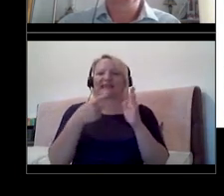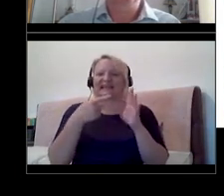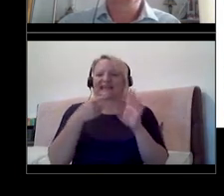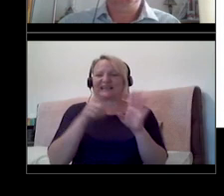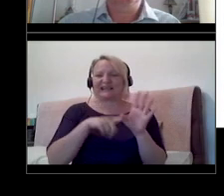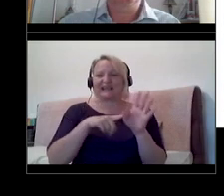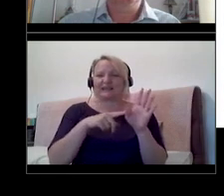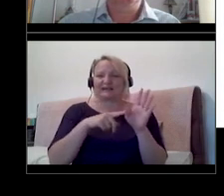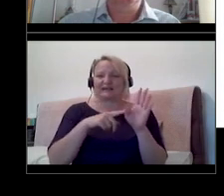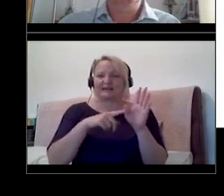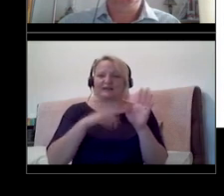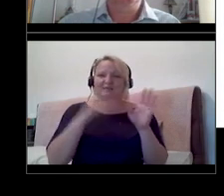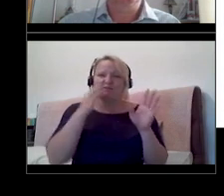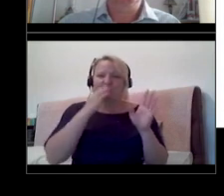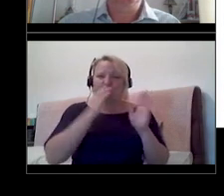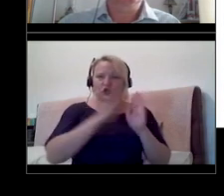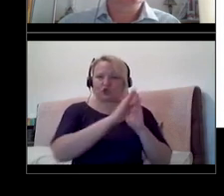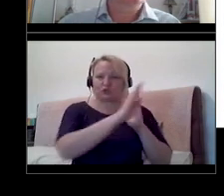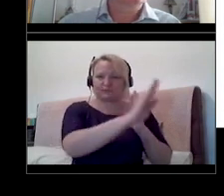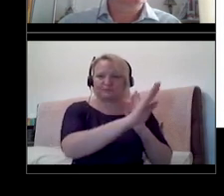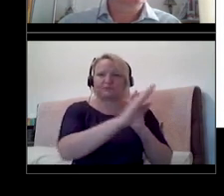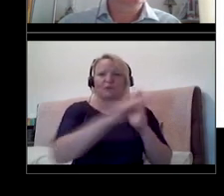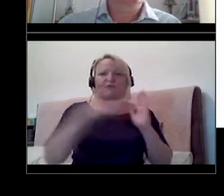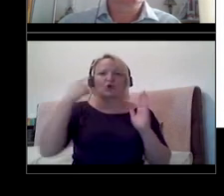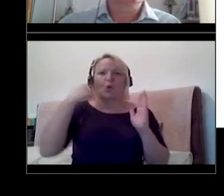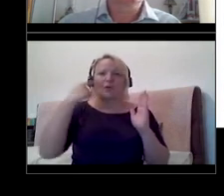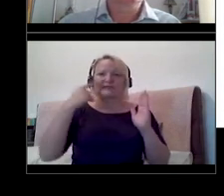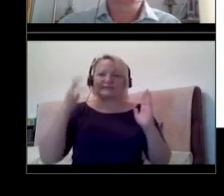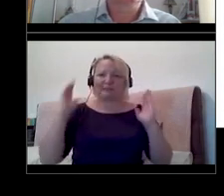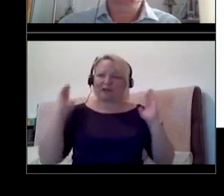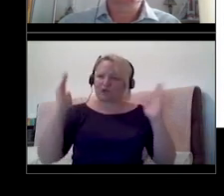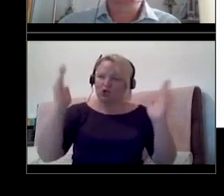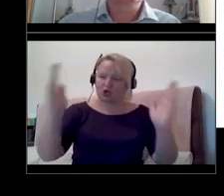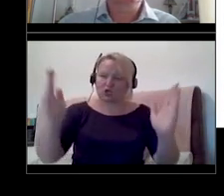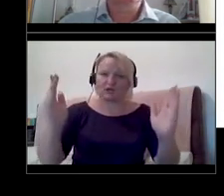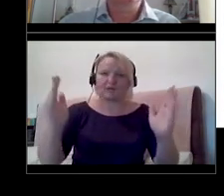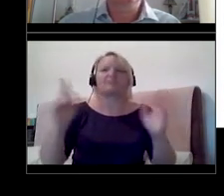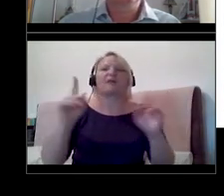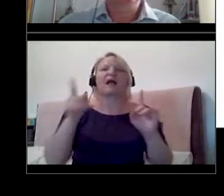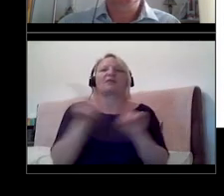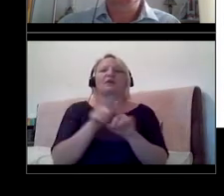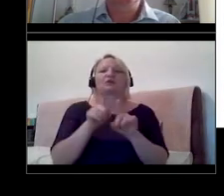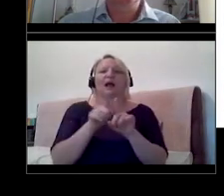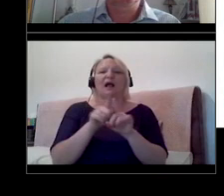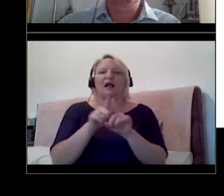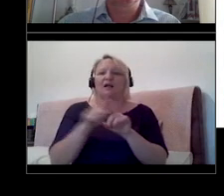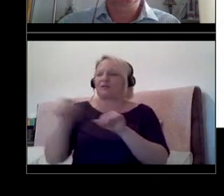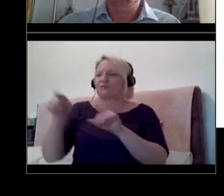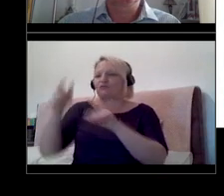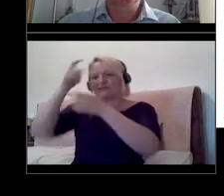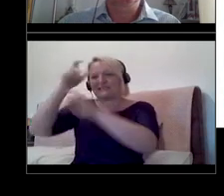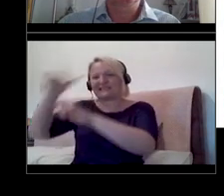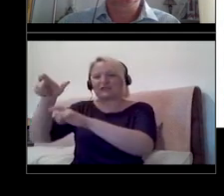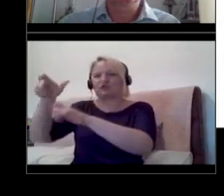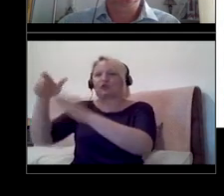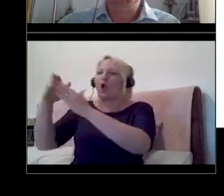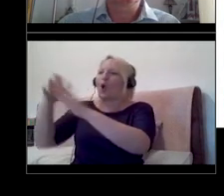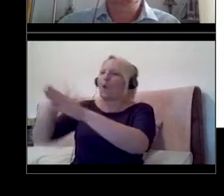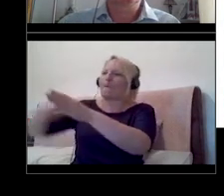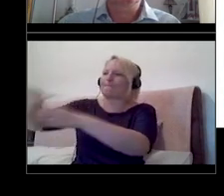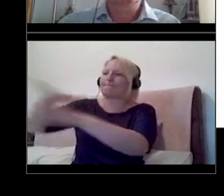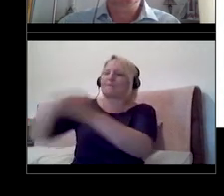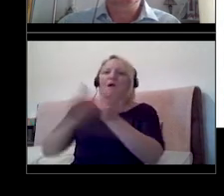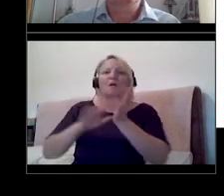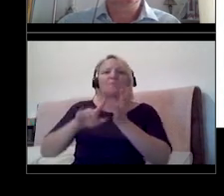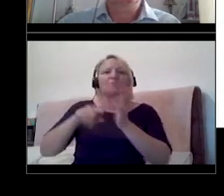level, we include noise barriers along that stretch. And next to several very nearby residential properties in Muckenford Road and Brentwood